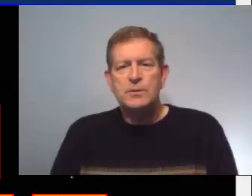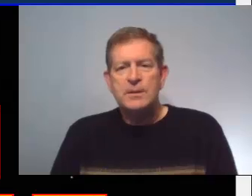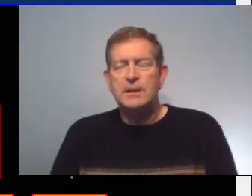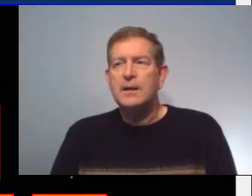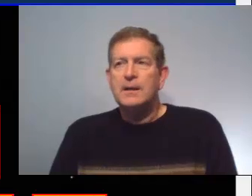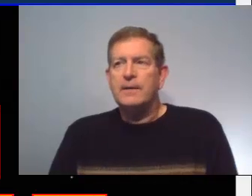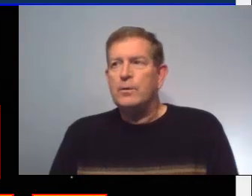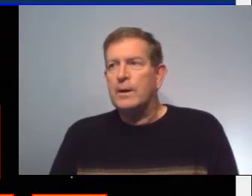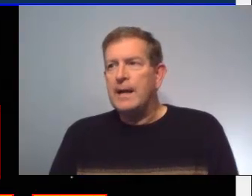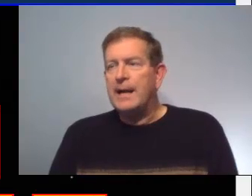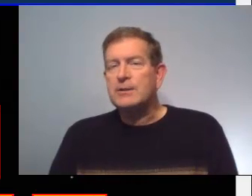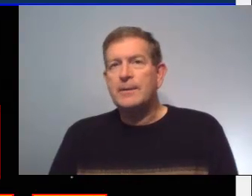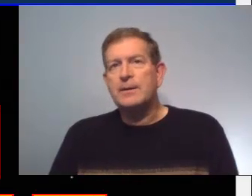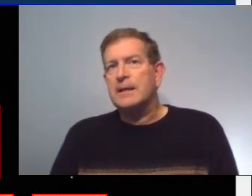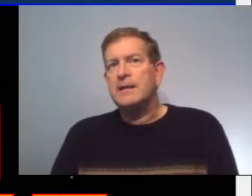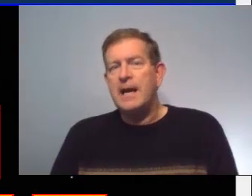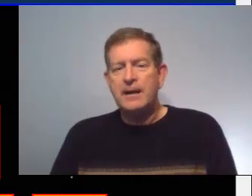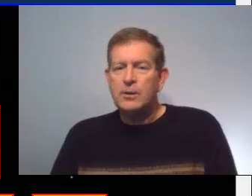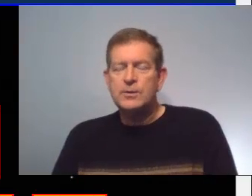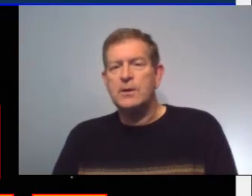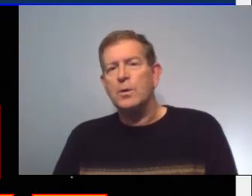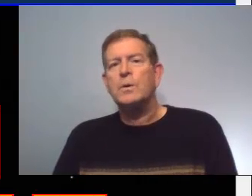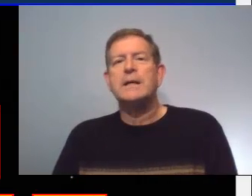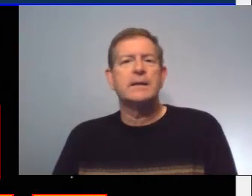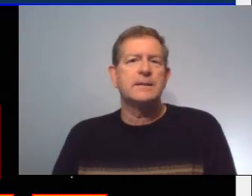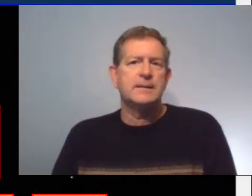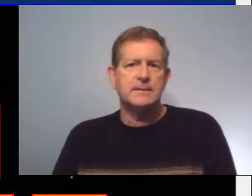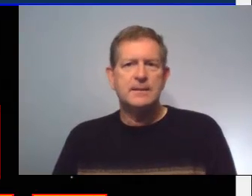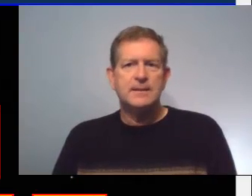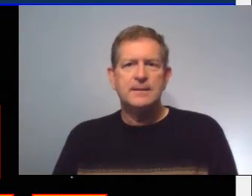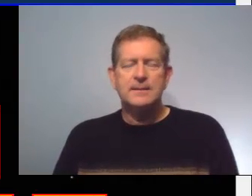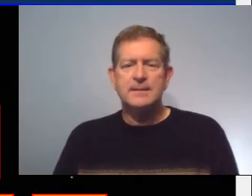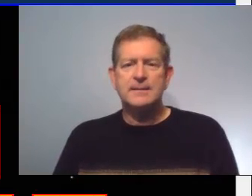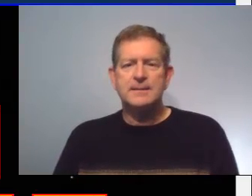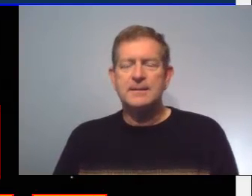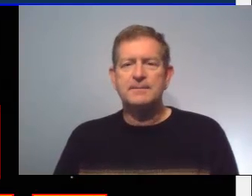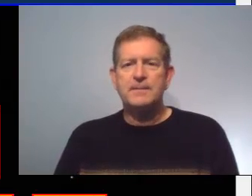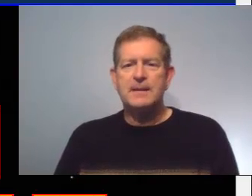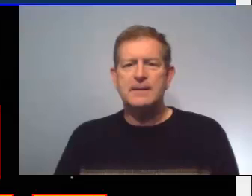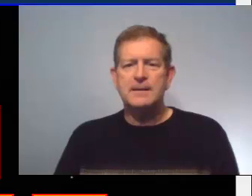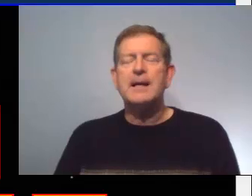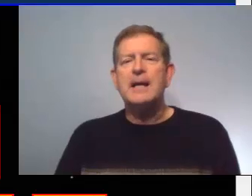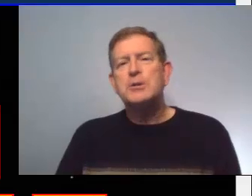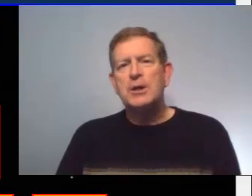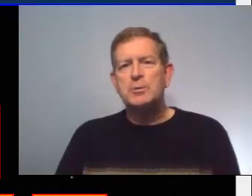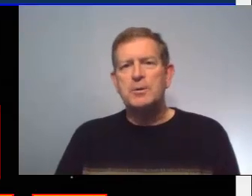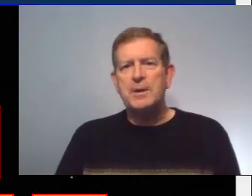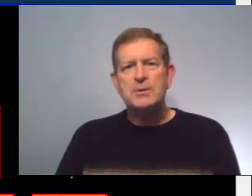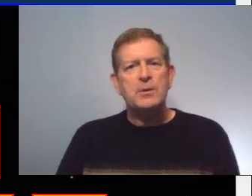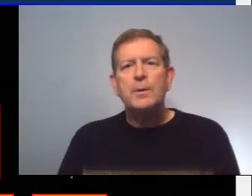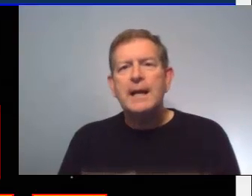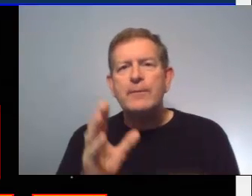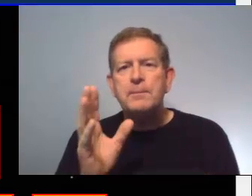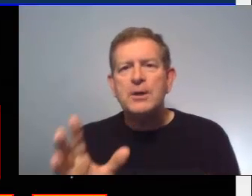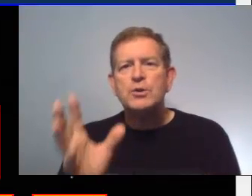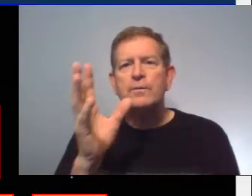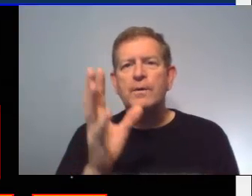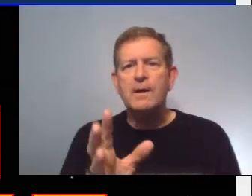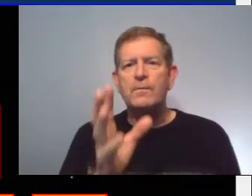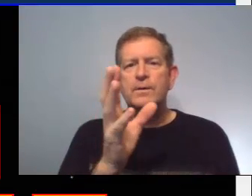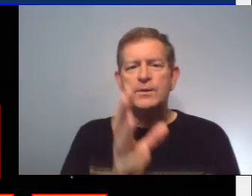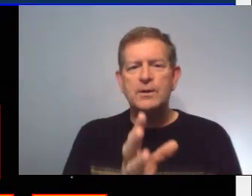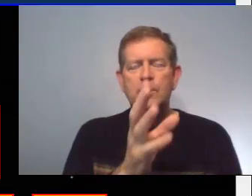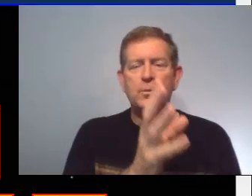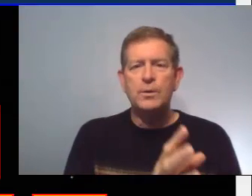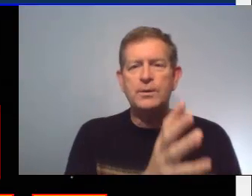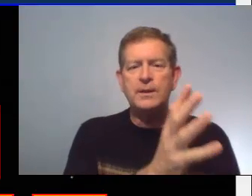États-Unis. If you want to ask about in Canada, you say au Canada. etc. Okay, so you will not have a picture for